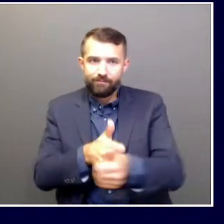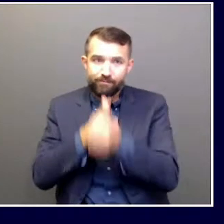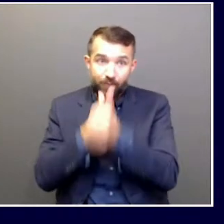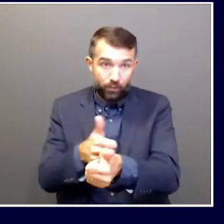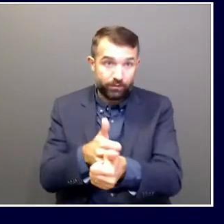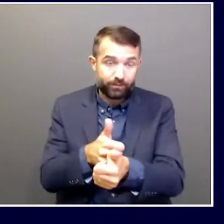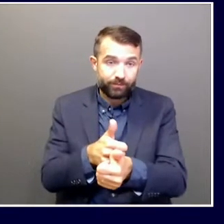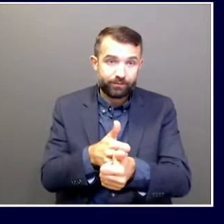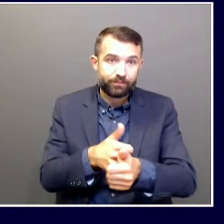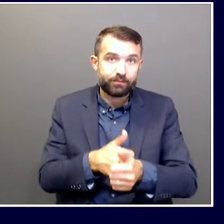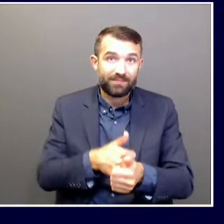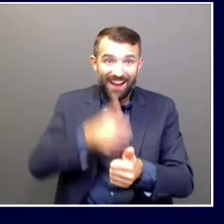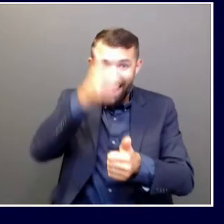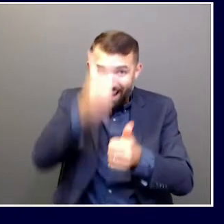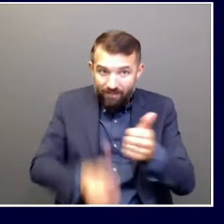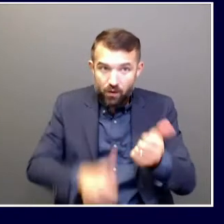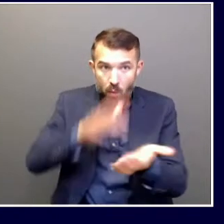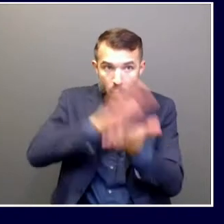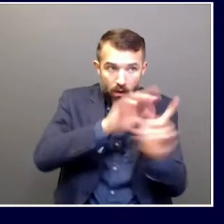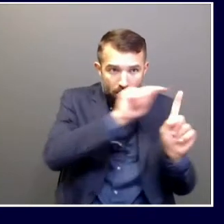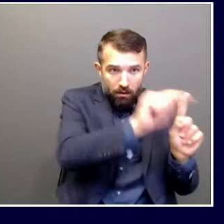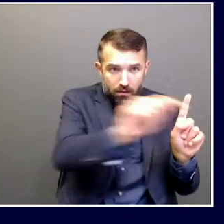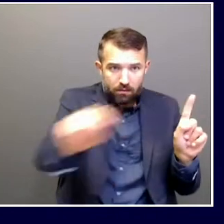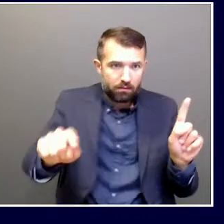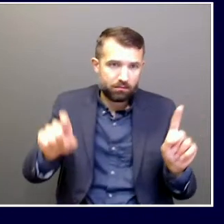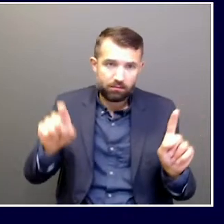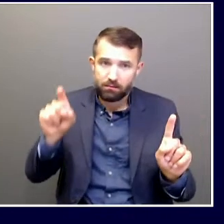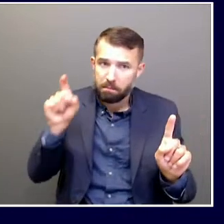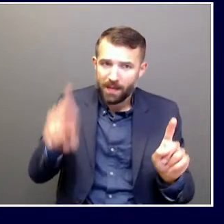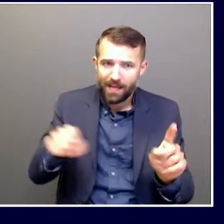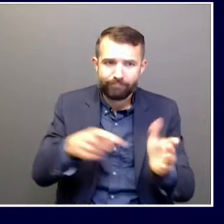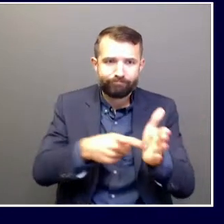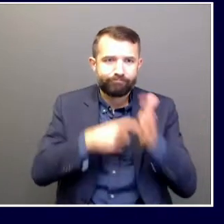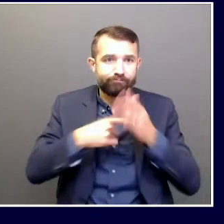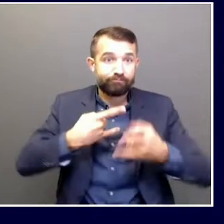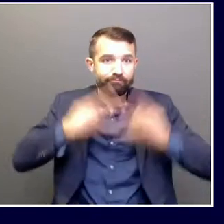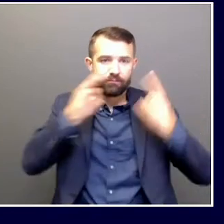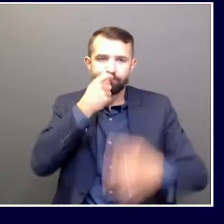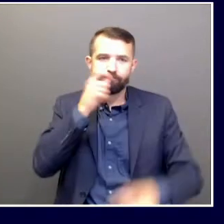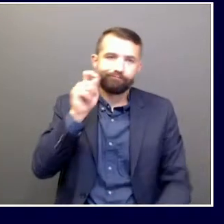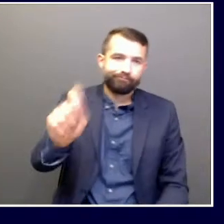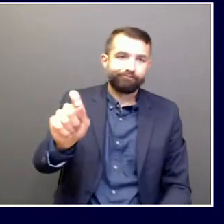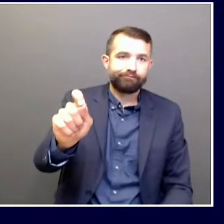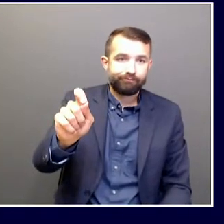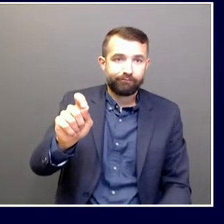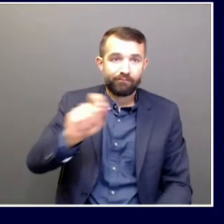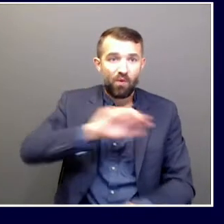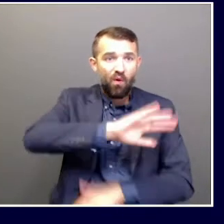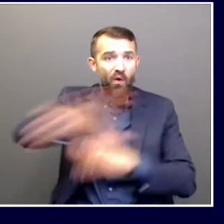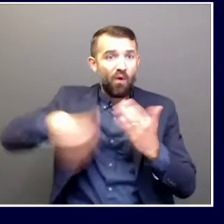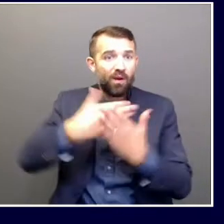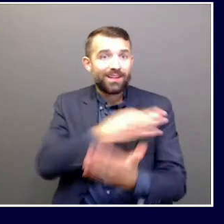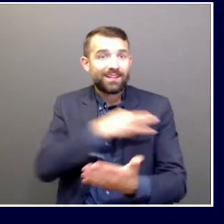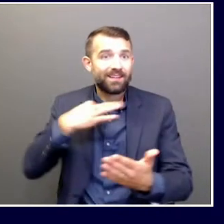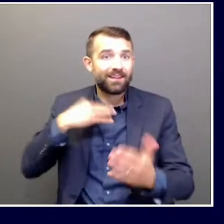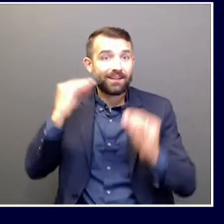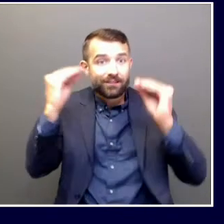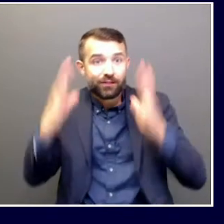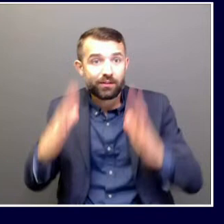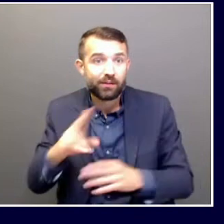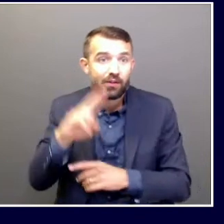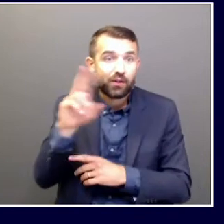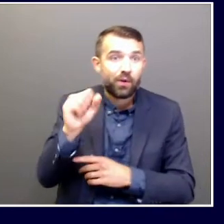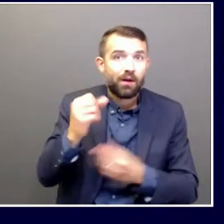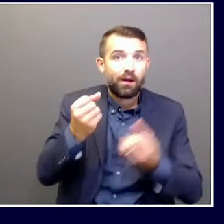require universal masking, period. Every staff member of a school, including teachers, bus drivers, custodians, secretaries, nurses, aides,